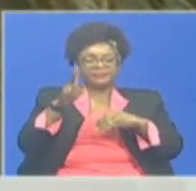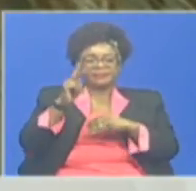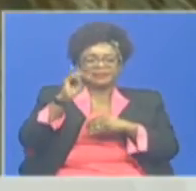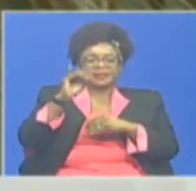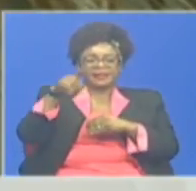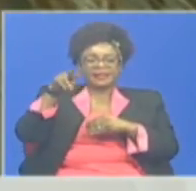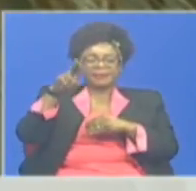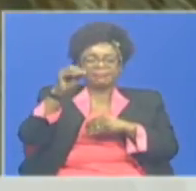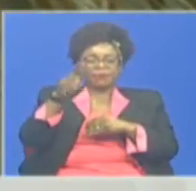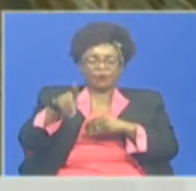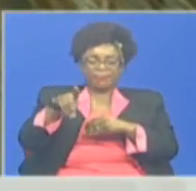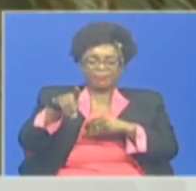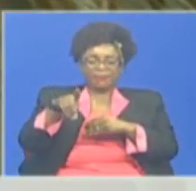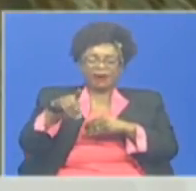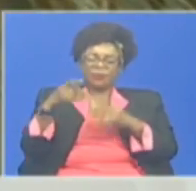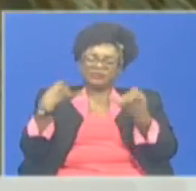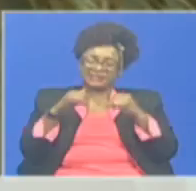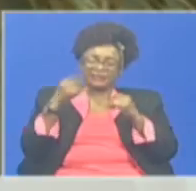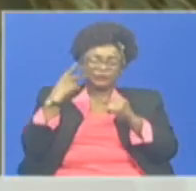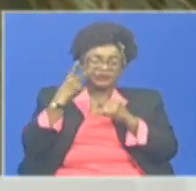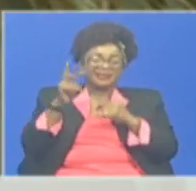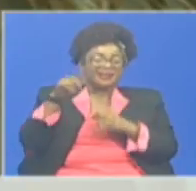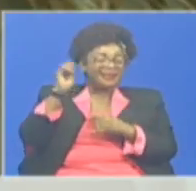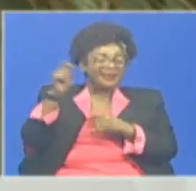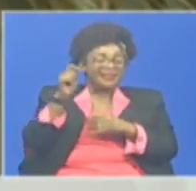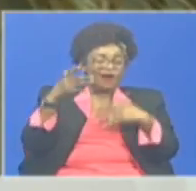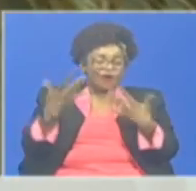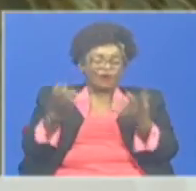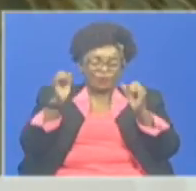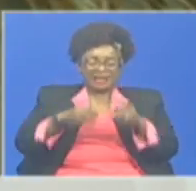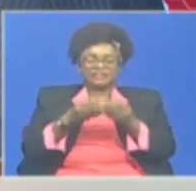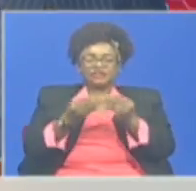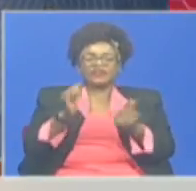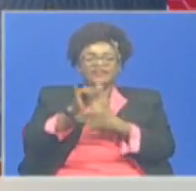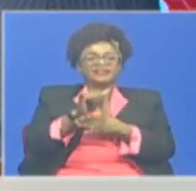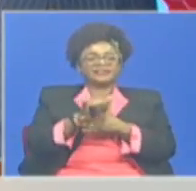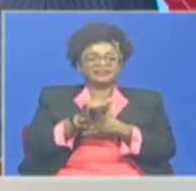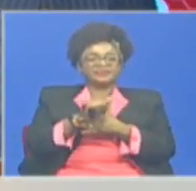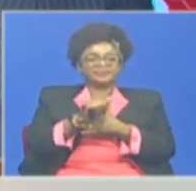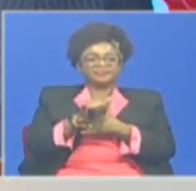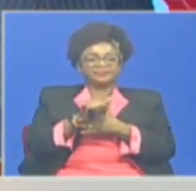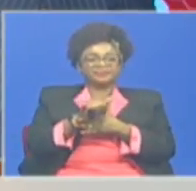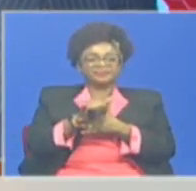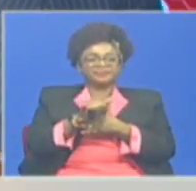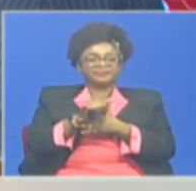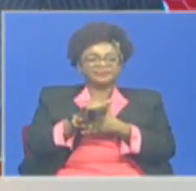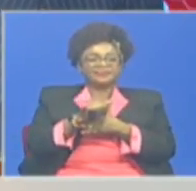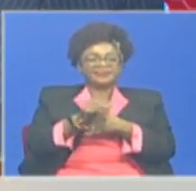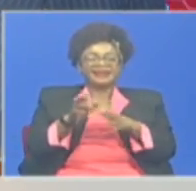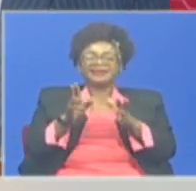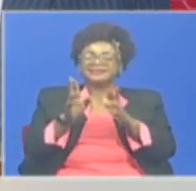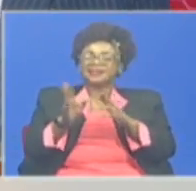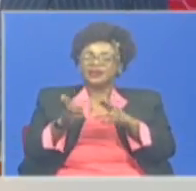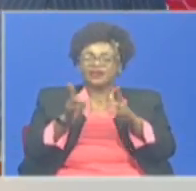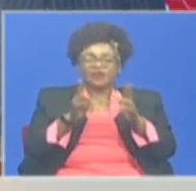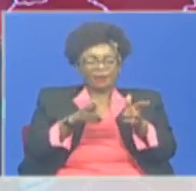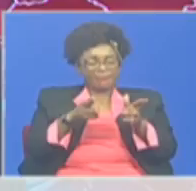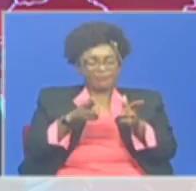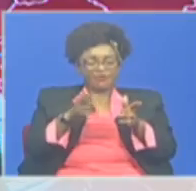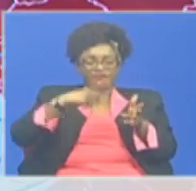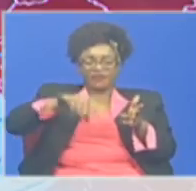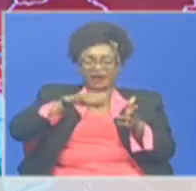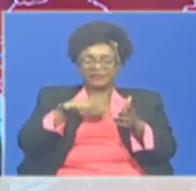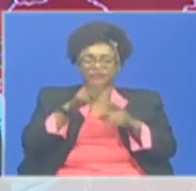looking outside Kenya, or we can handle this within? Okusa, it's the norm for Kenya to spend trillions of shillings